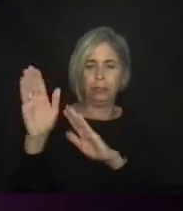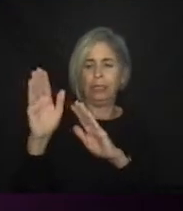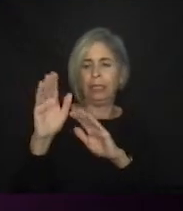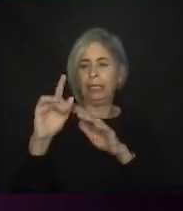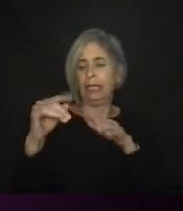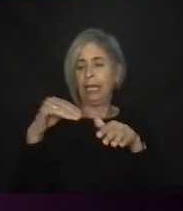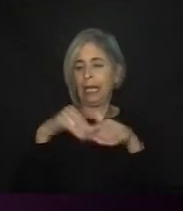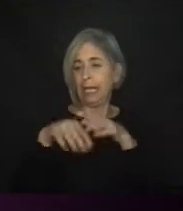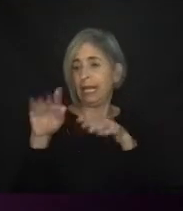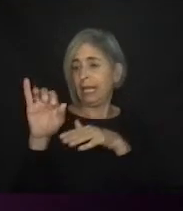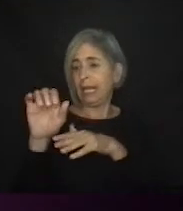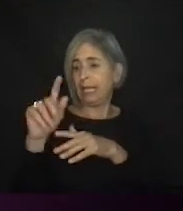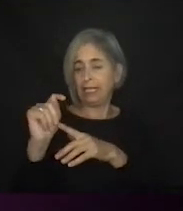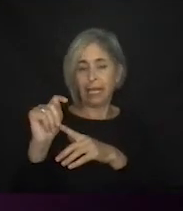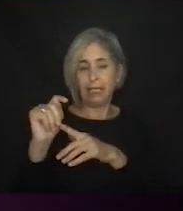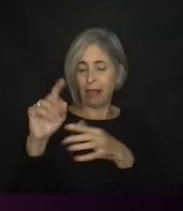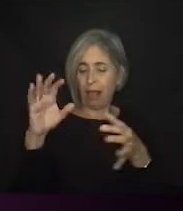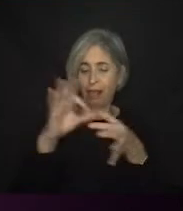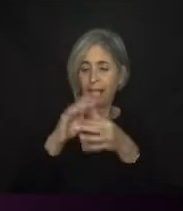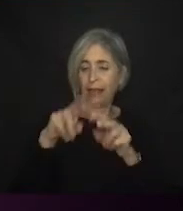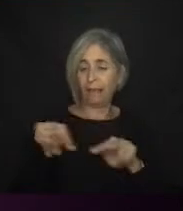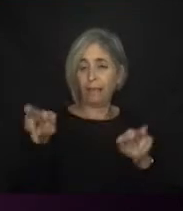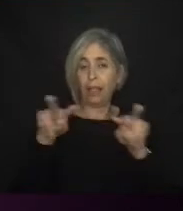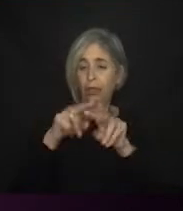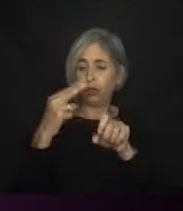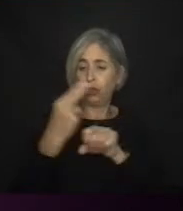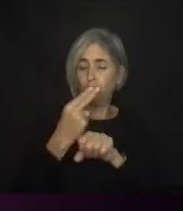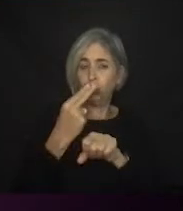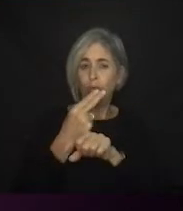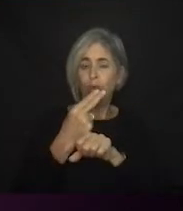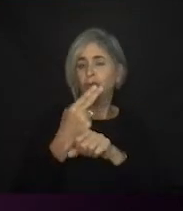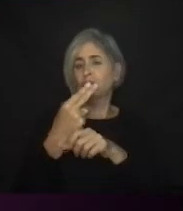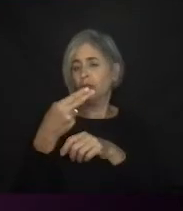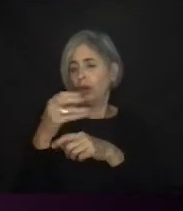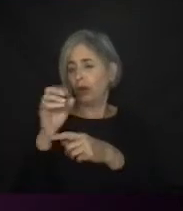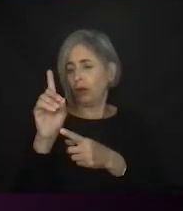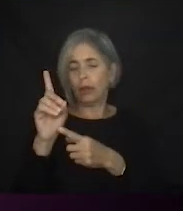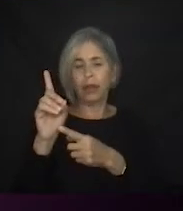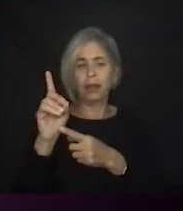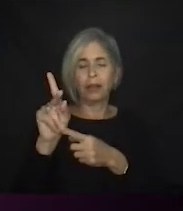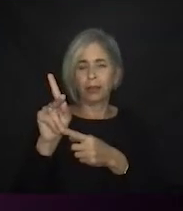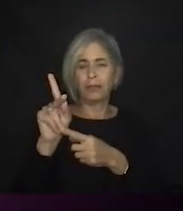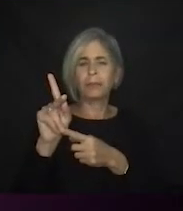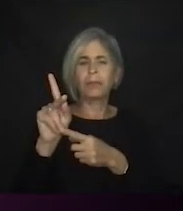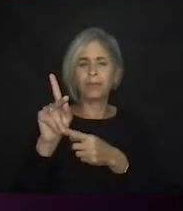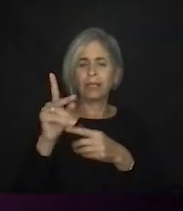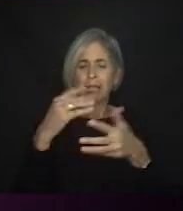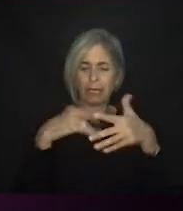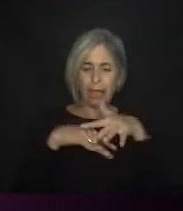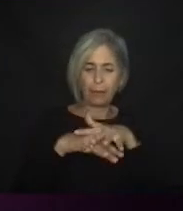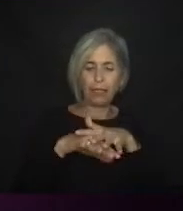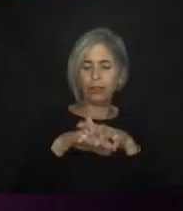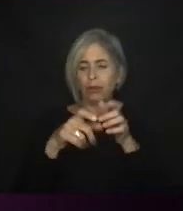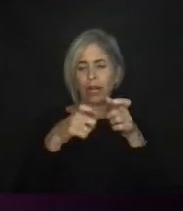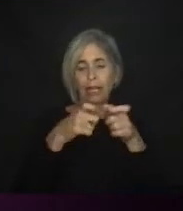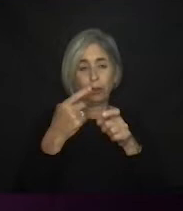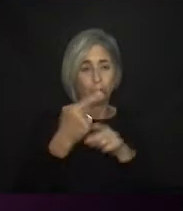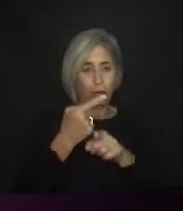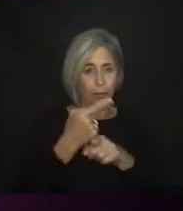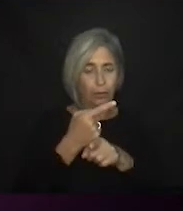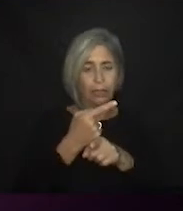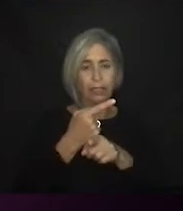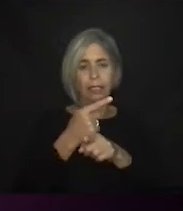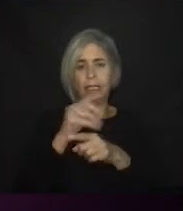exit animations. You can link values using the use transform hook. Press and hover combinations are handled